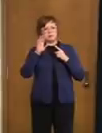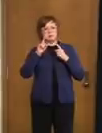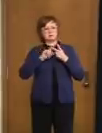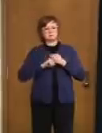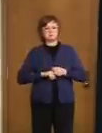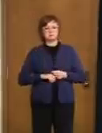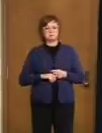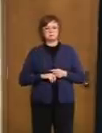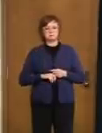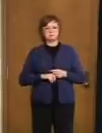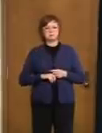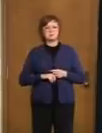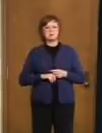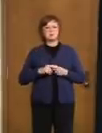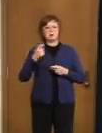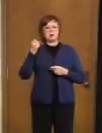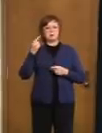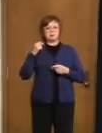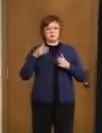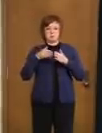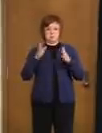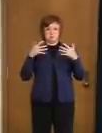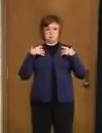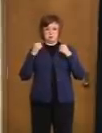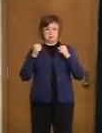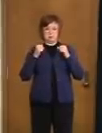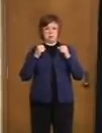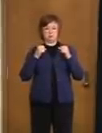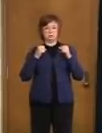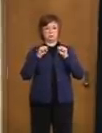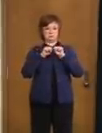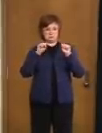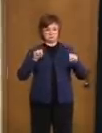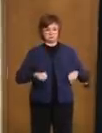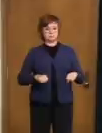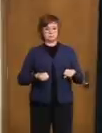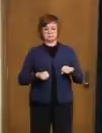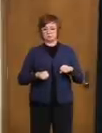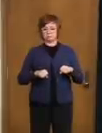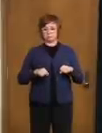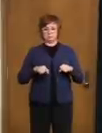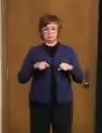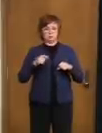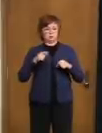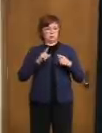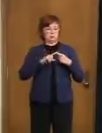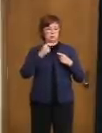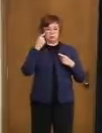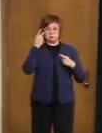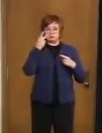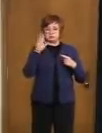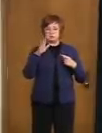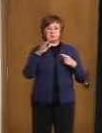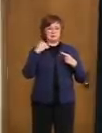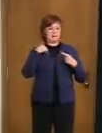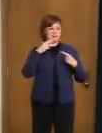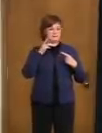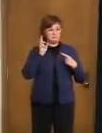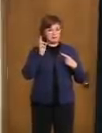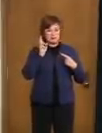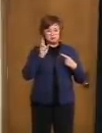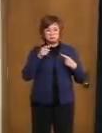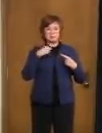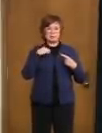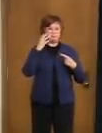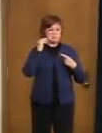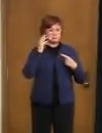have in our public health delivery system across the province that is shown each and every day in the flu vaccinations, I'm very confident